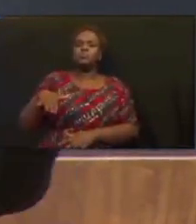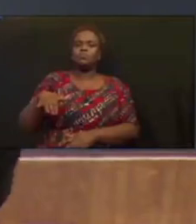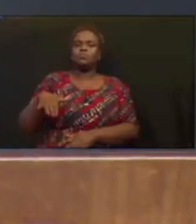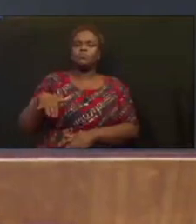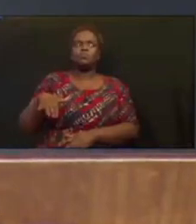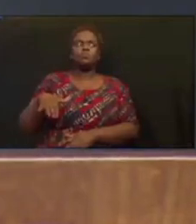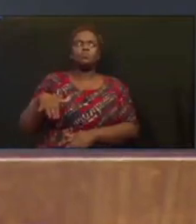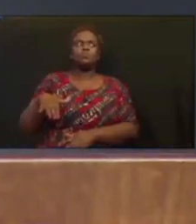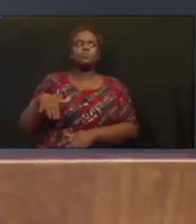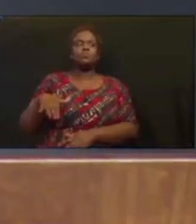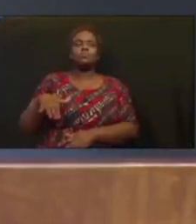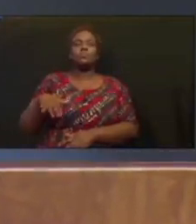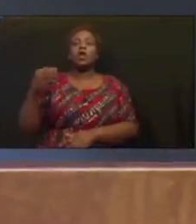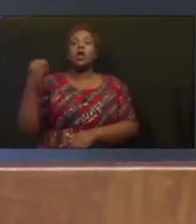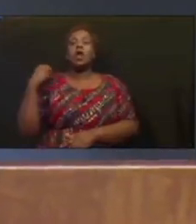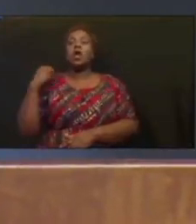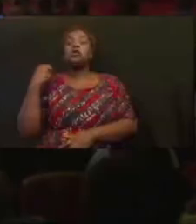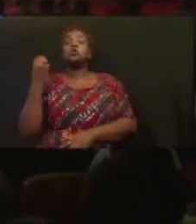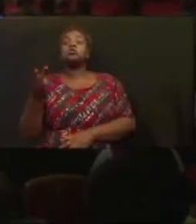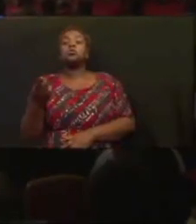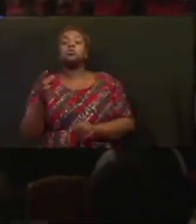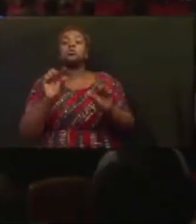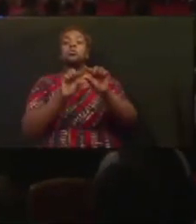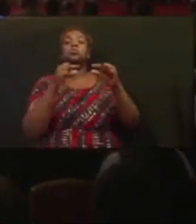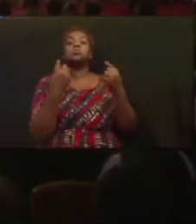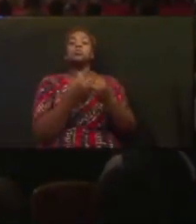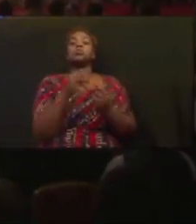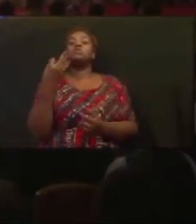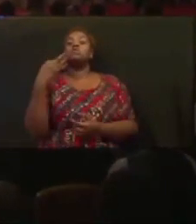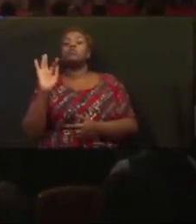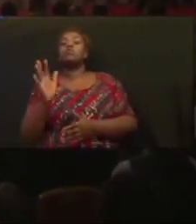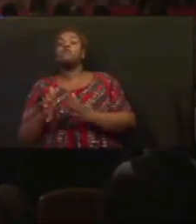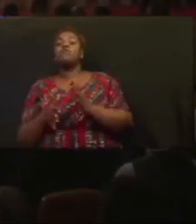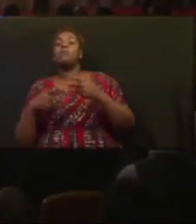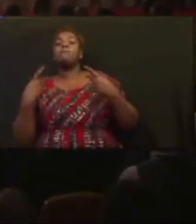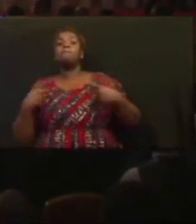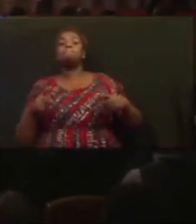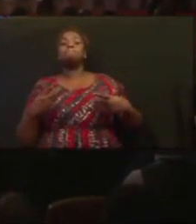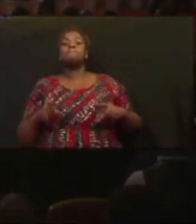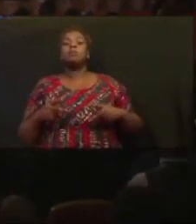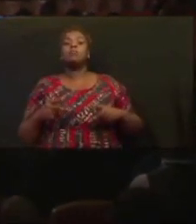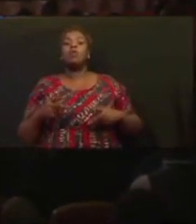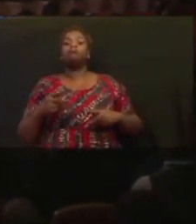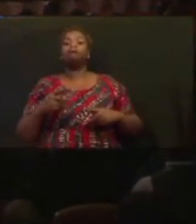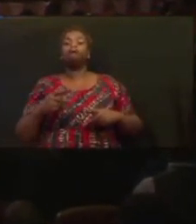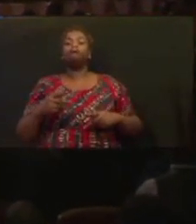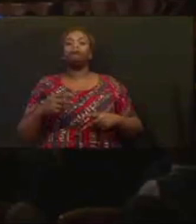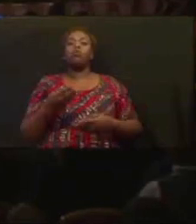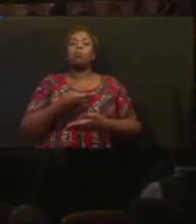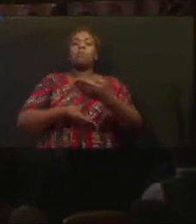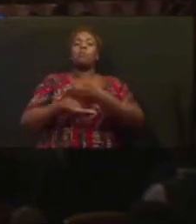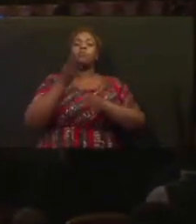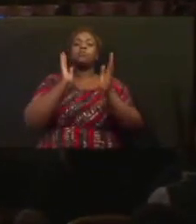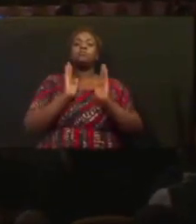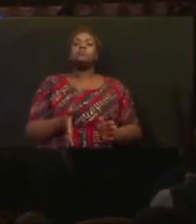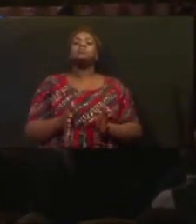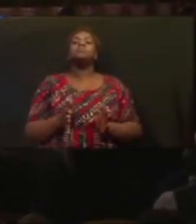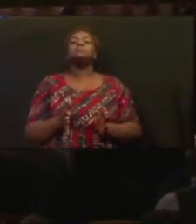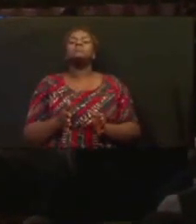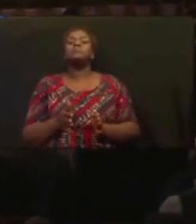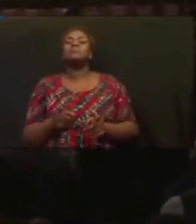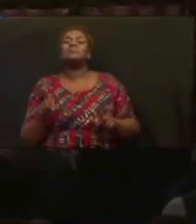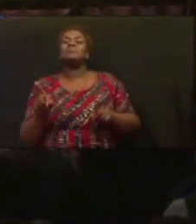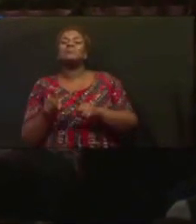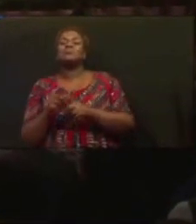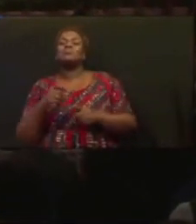These are the second groups of people. Technocrats, politicians, businessmen, captains of